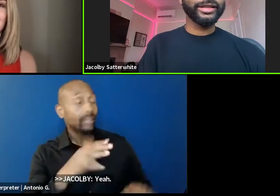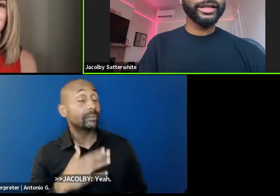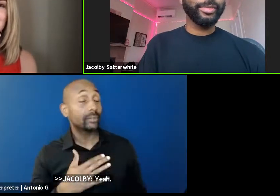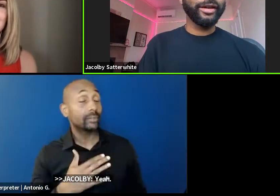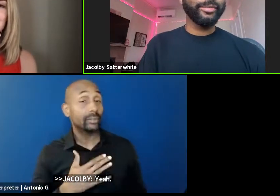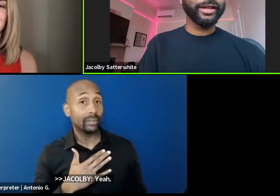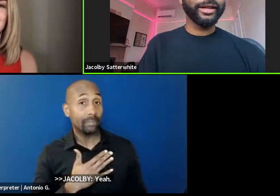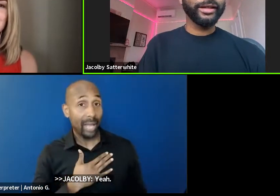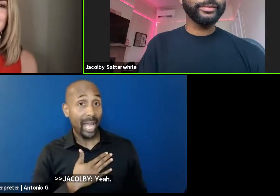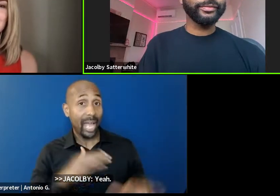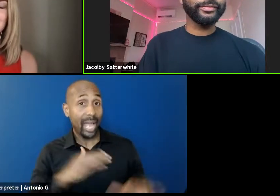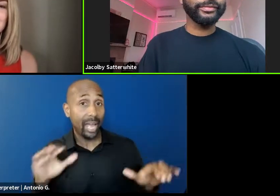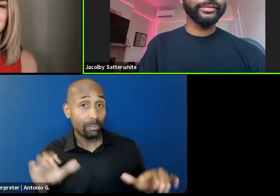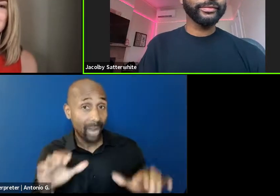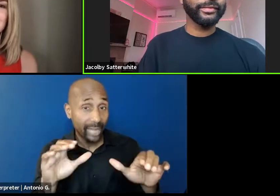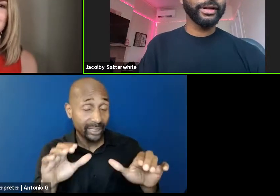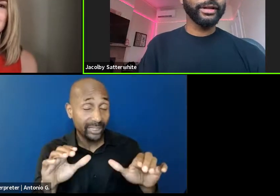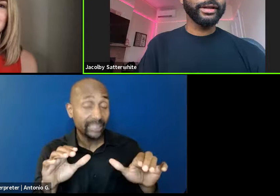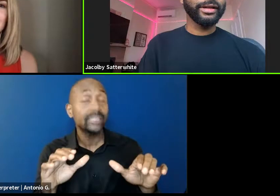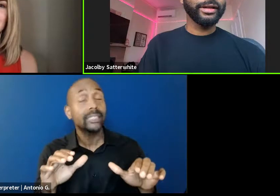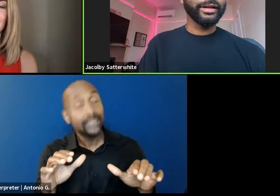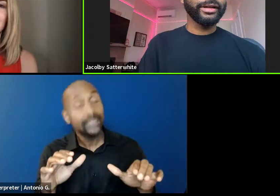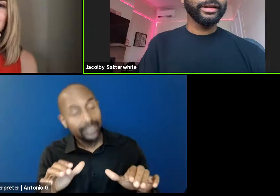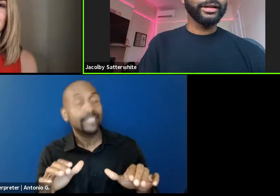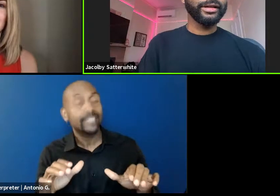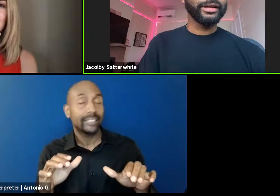practice is inspired by like,